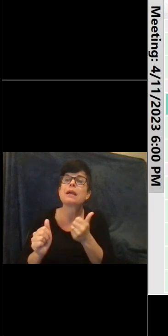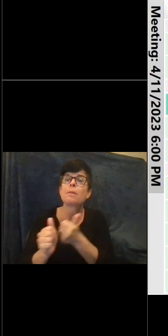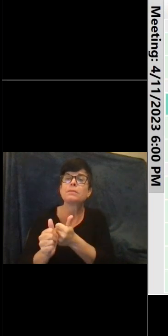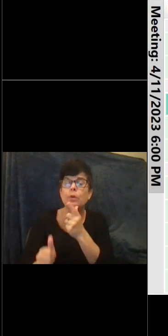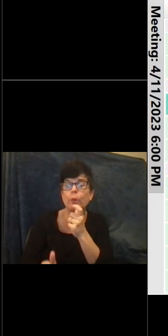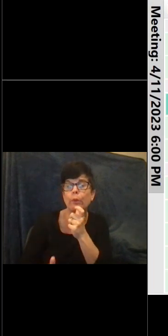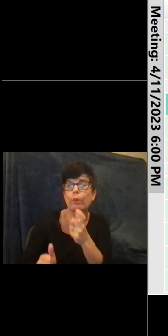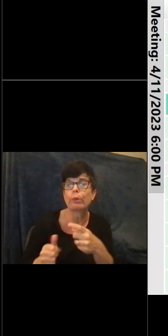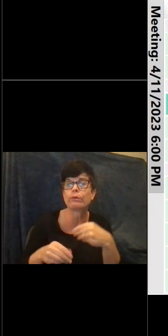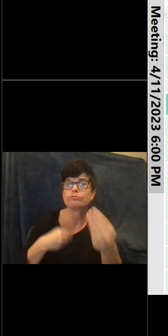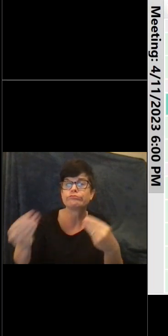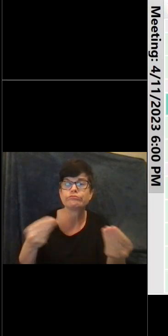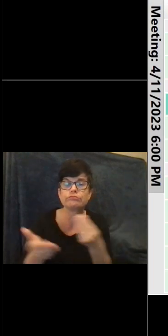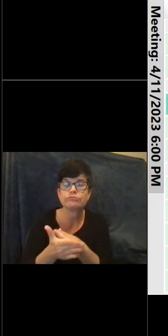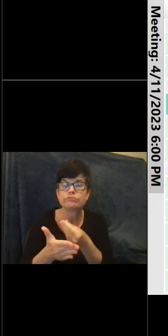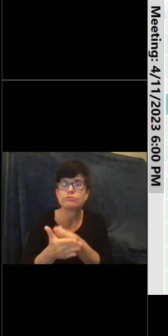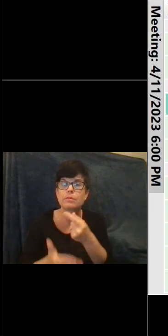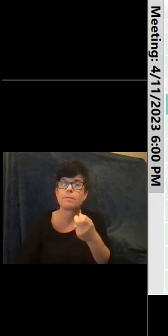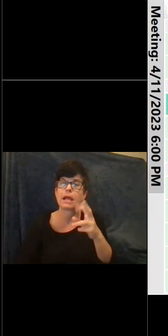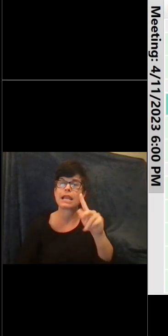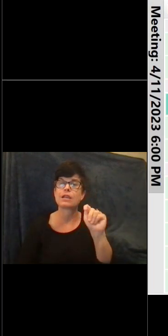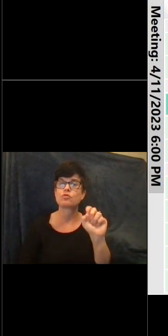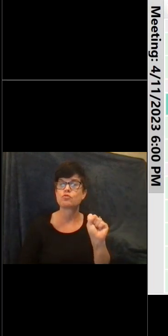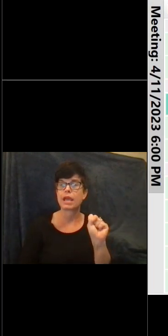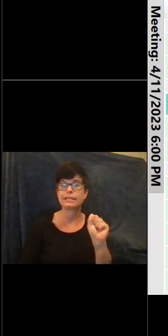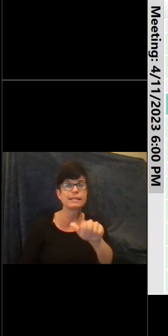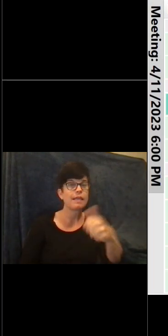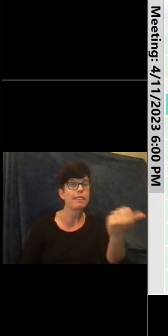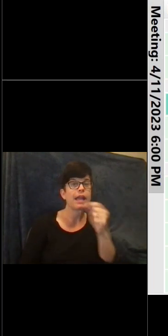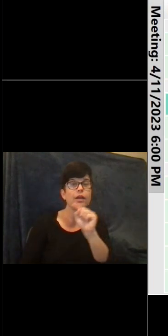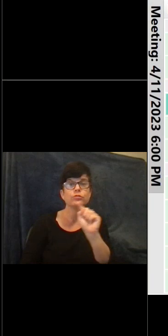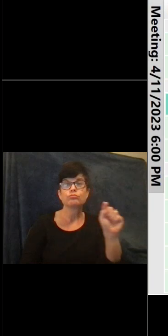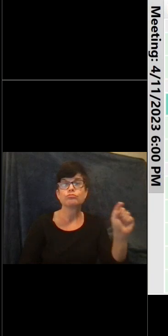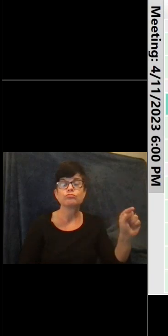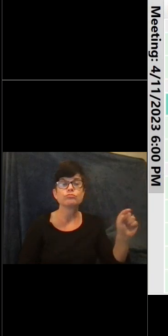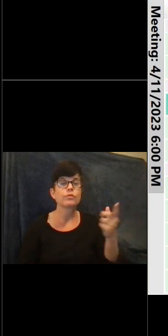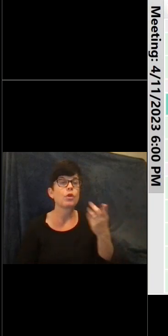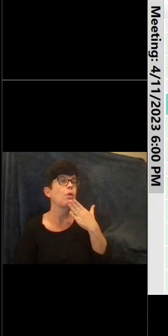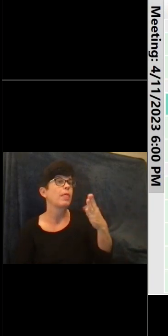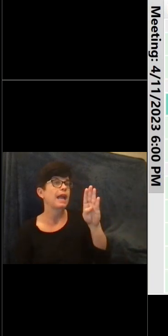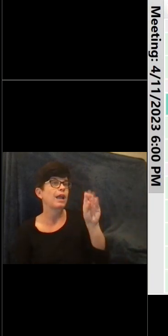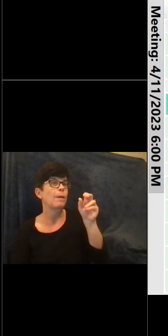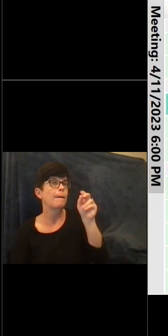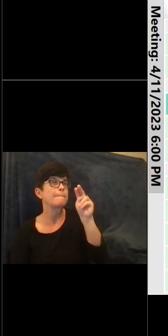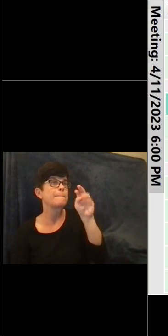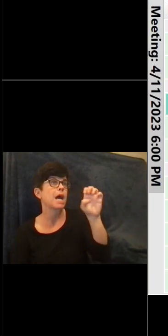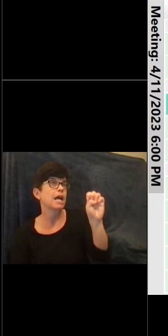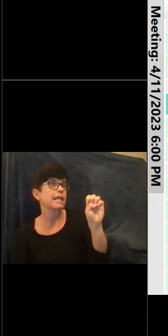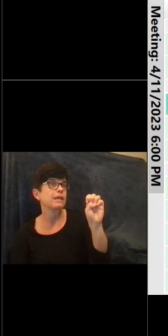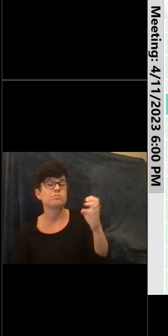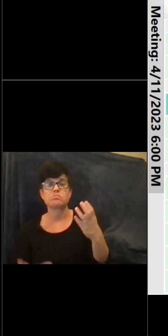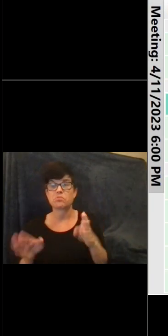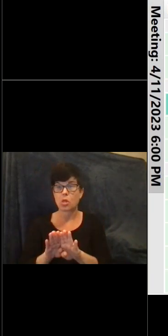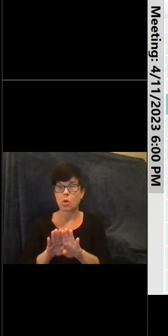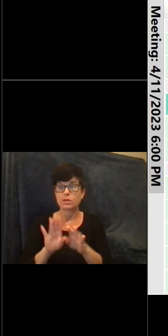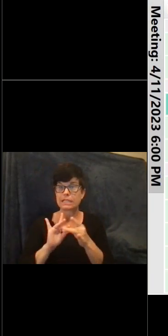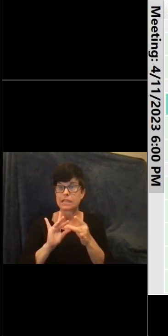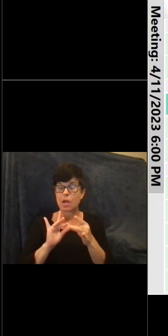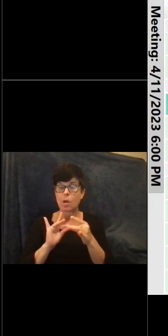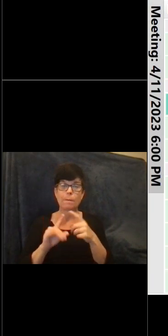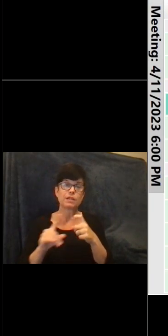you guys for providing that. Anything else for my colleagues? Yeah. Thank you, Bonnie. Thank you. Are there any closing comments from my colleagues?